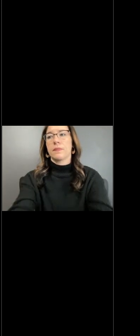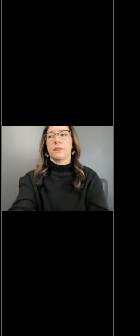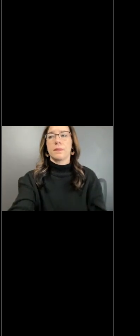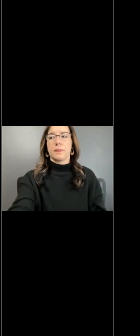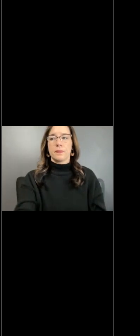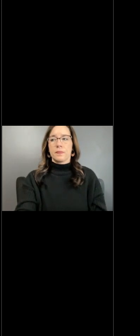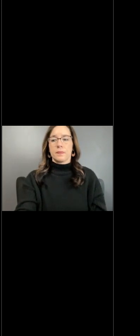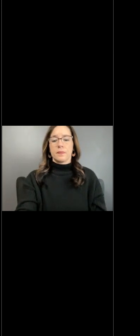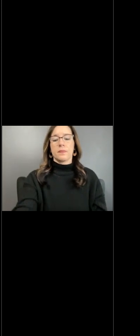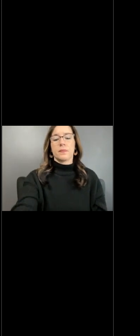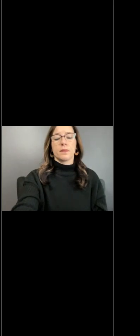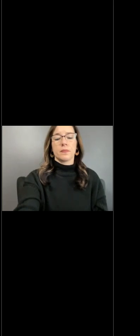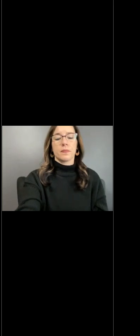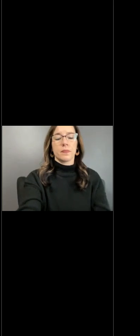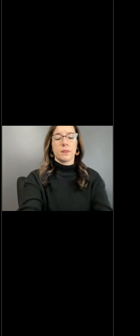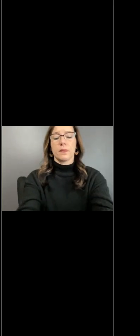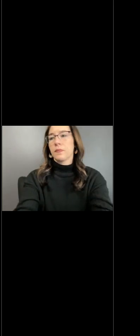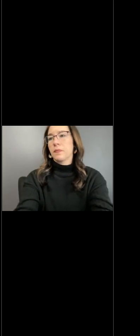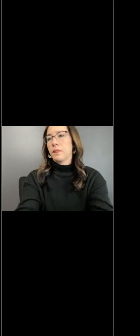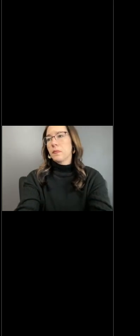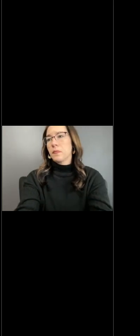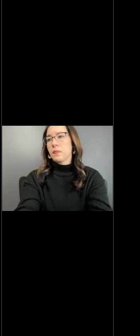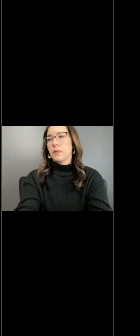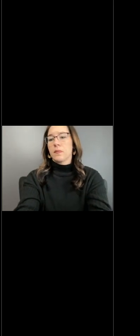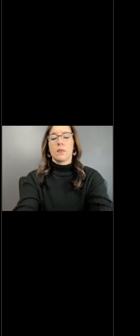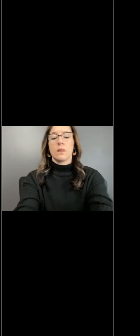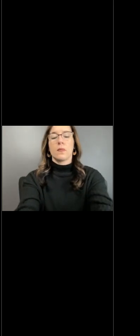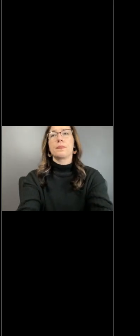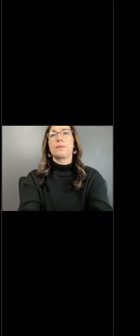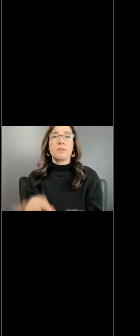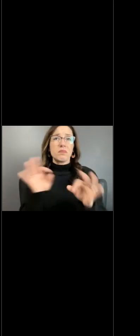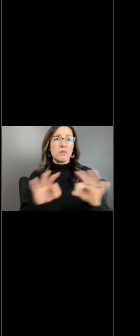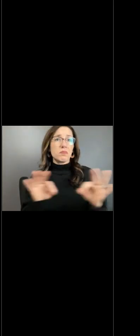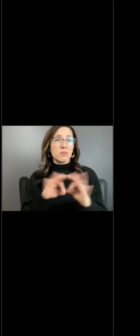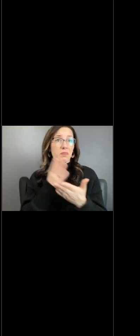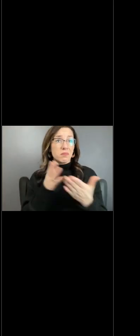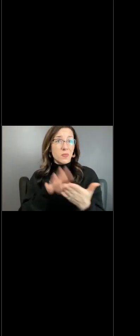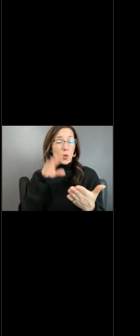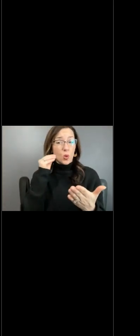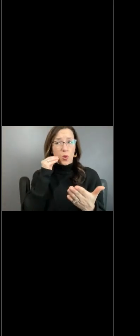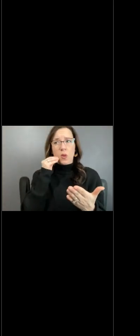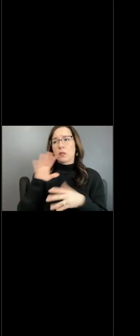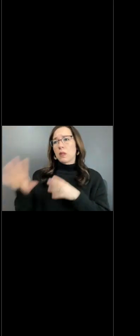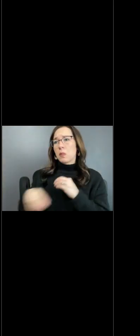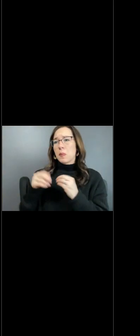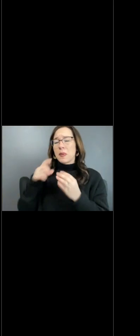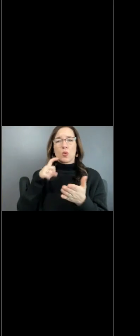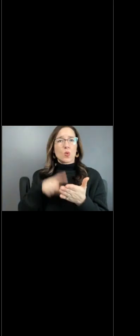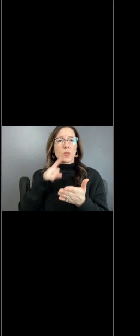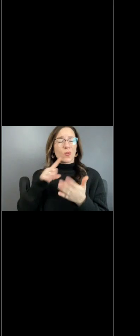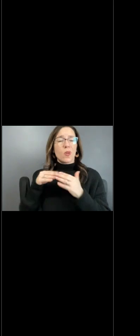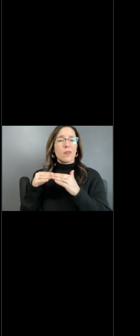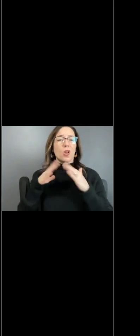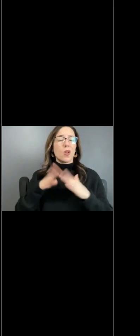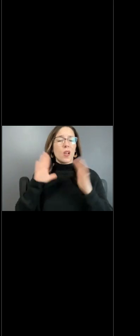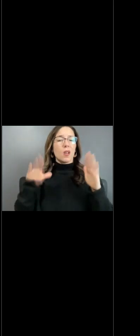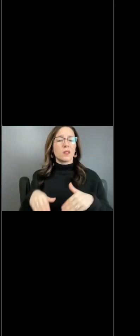Joe. Key takeaways. The supplement to notice of Fair Housing